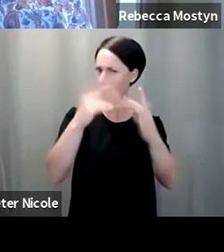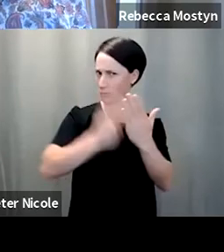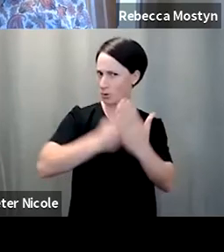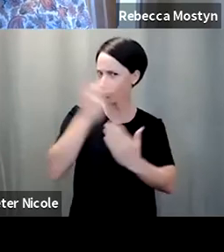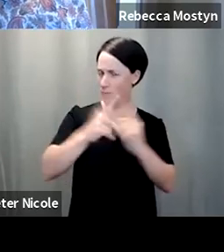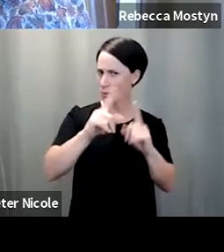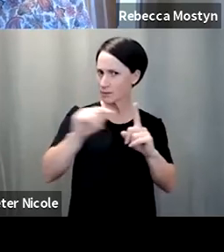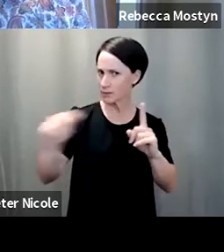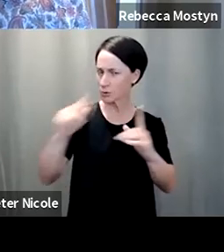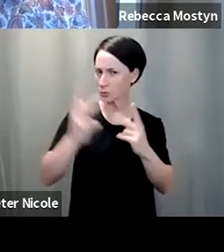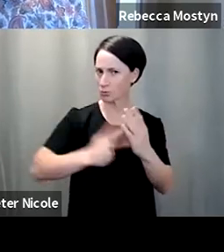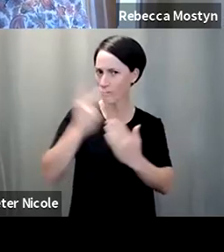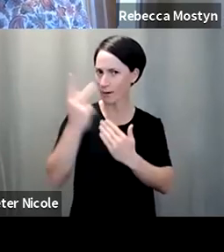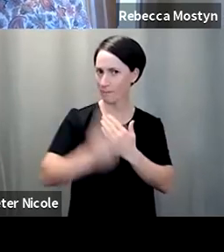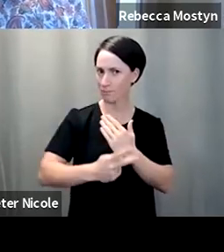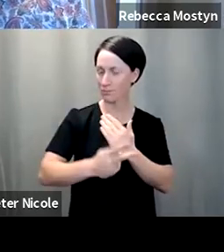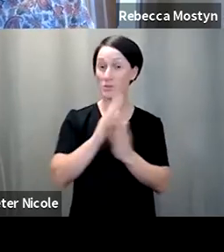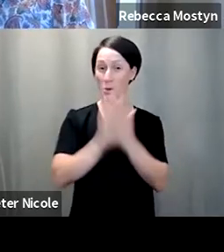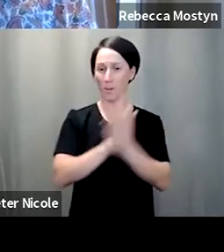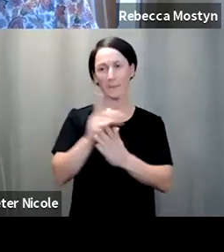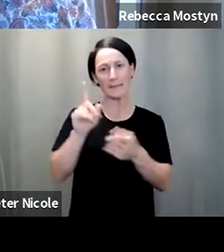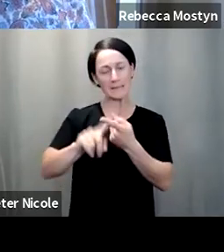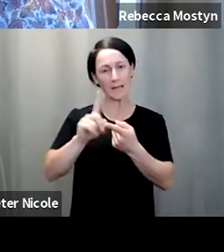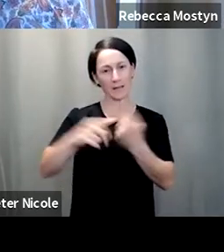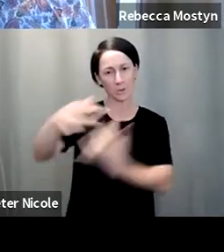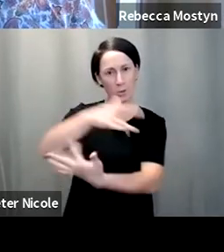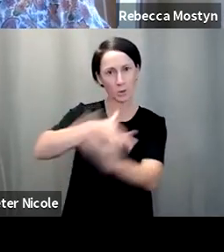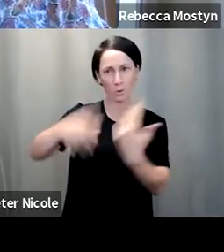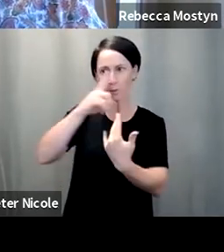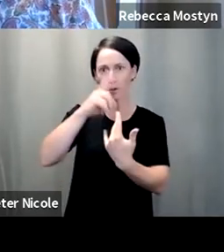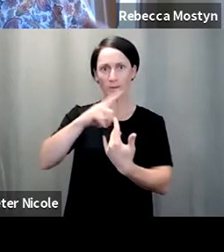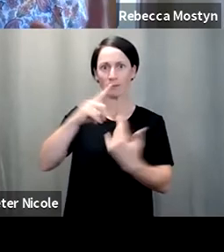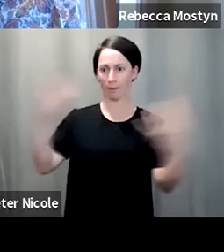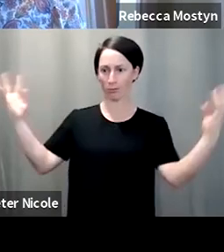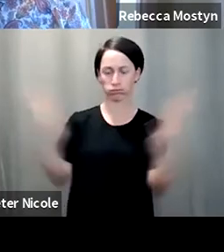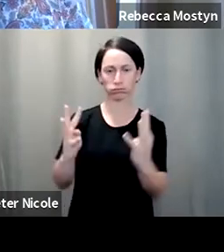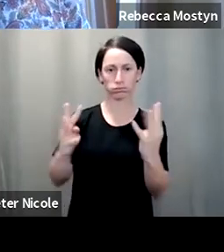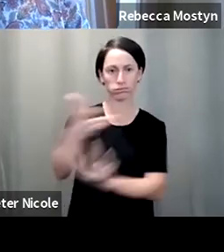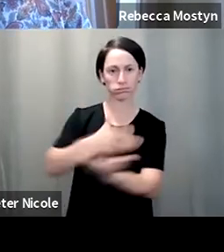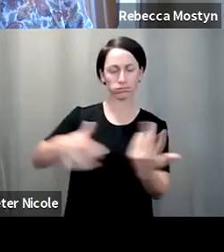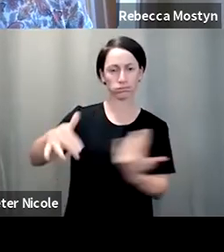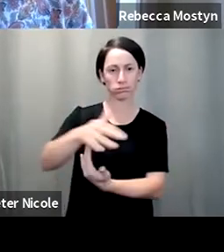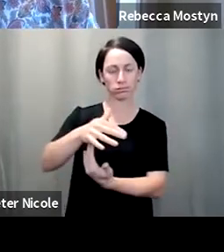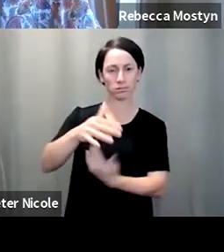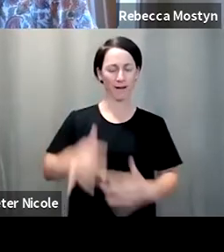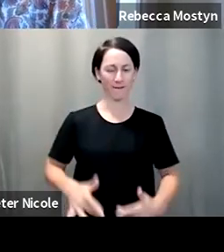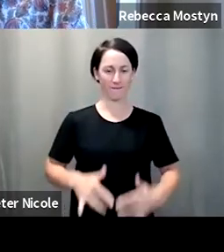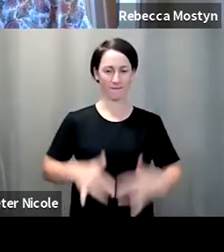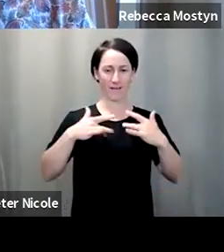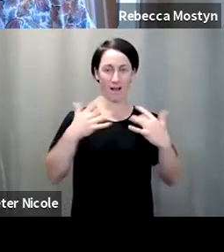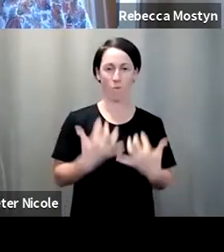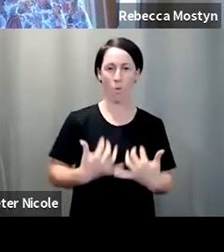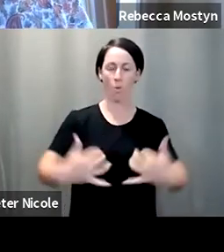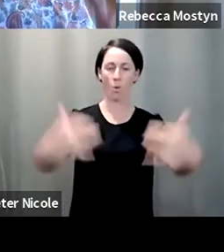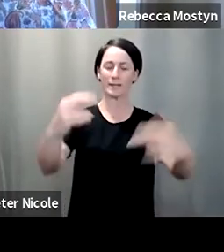can construct social experiences around digital programming. And I just think for audience development